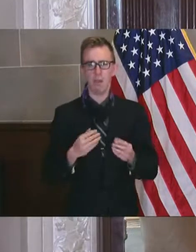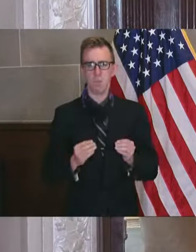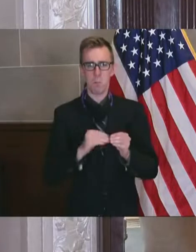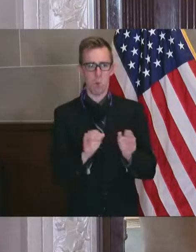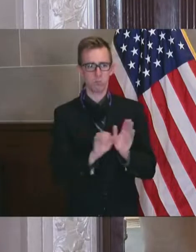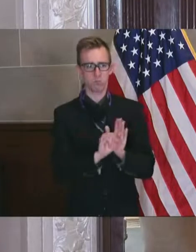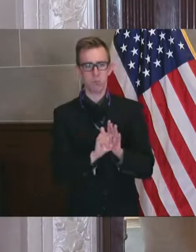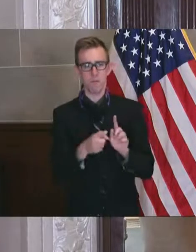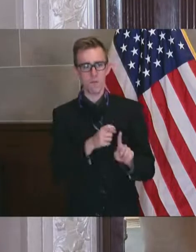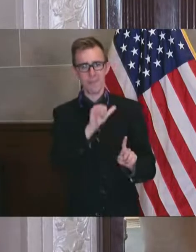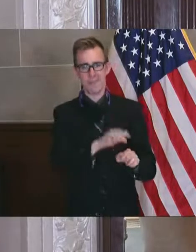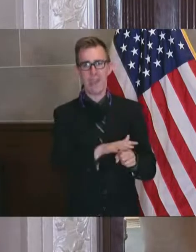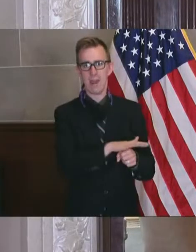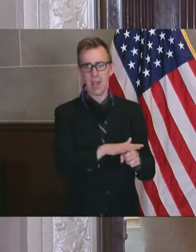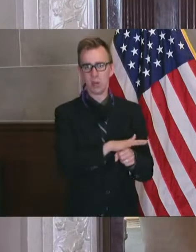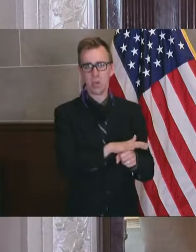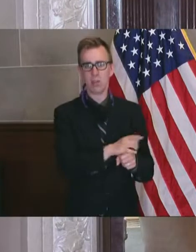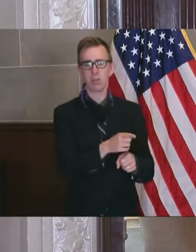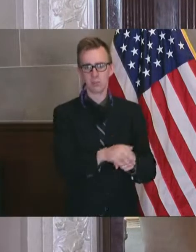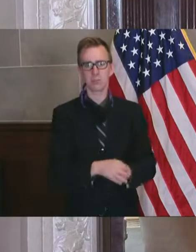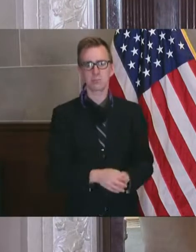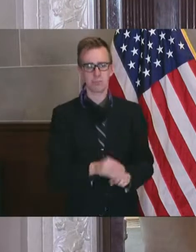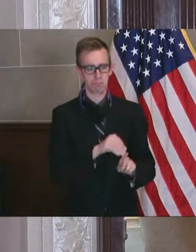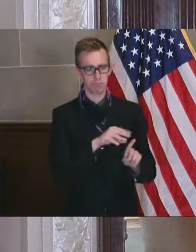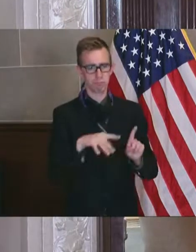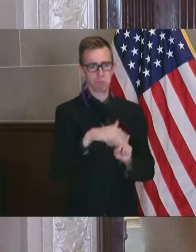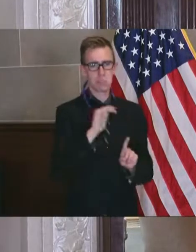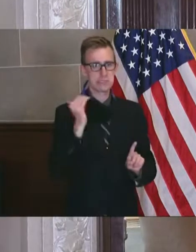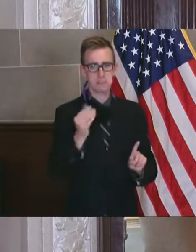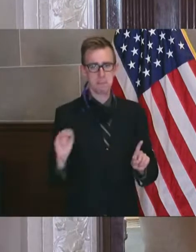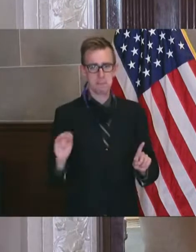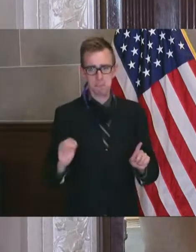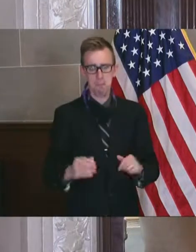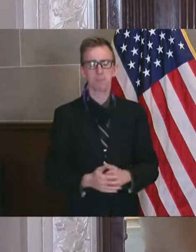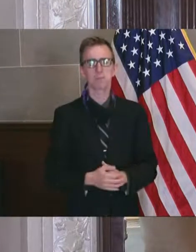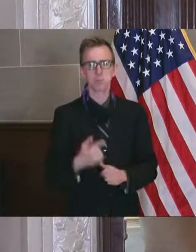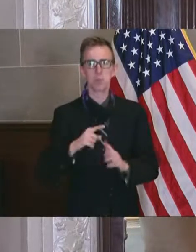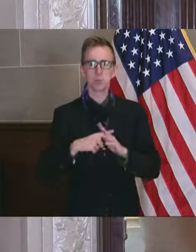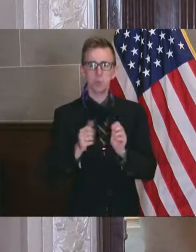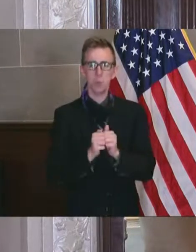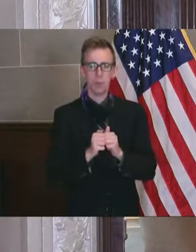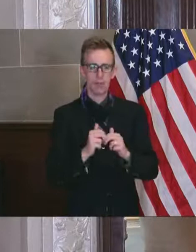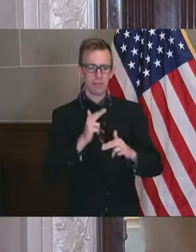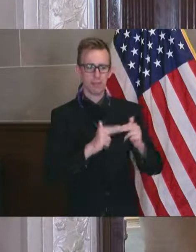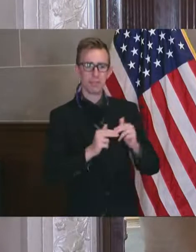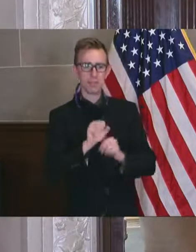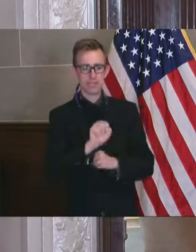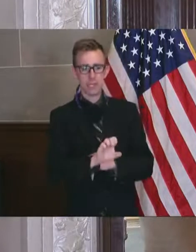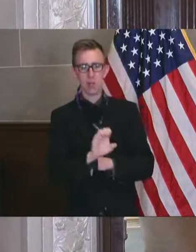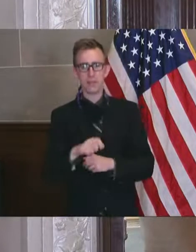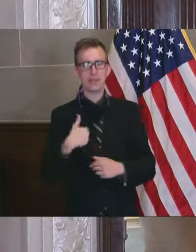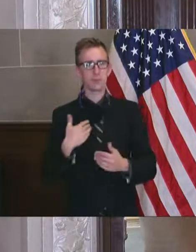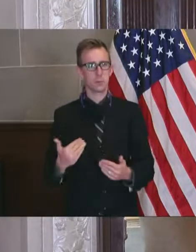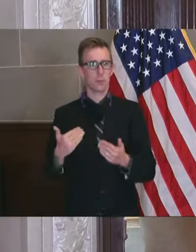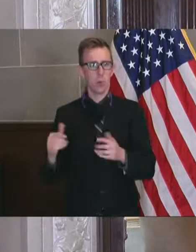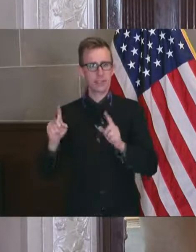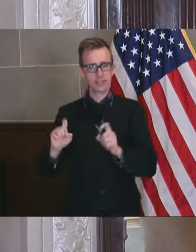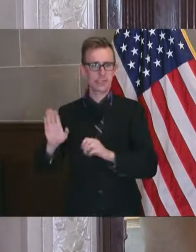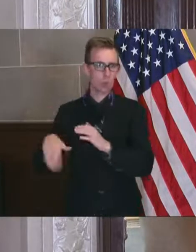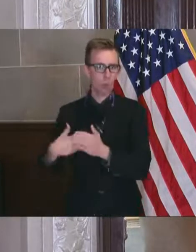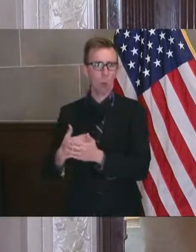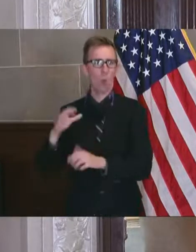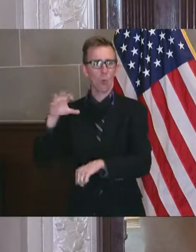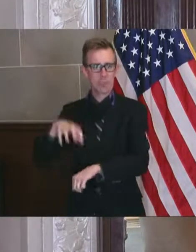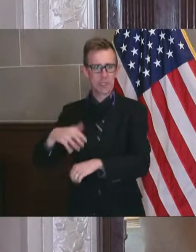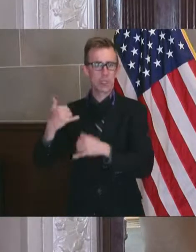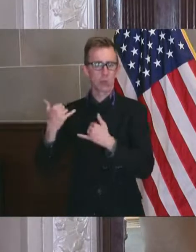positives from that location. We've started with institutions that, with Southeast, we might as well go ahead and test the whole facility there.